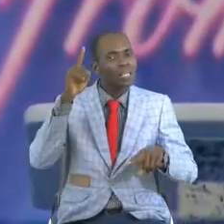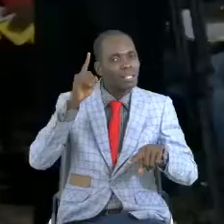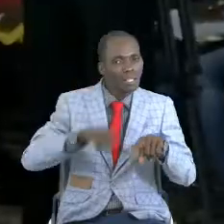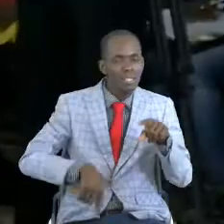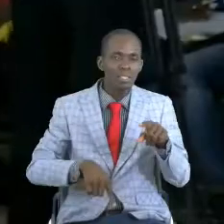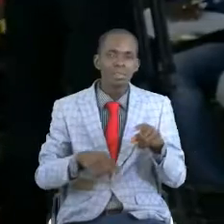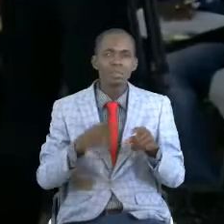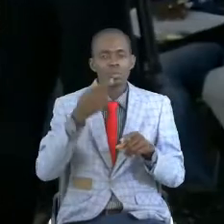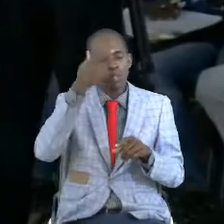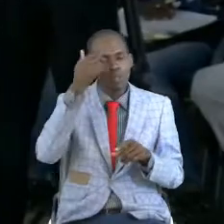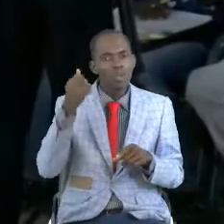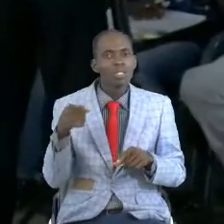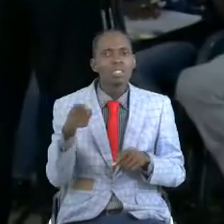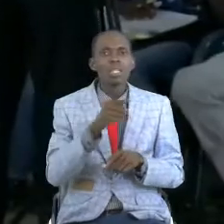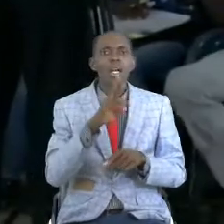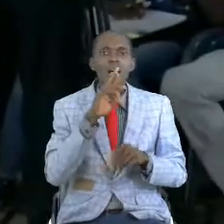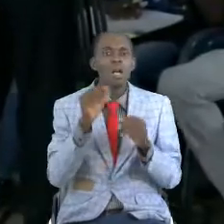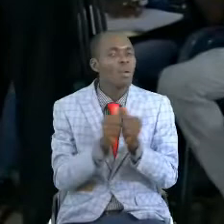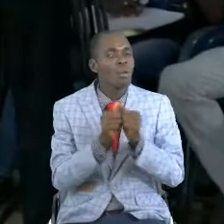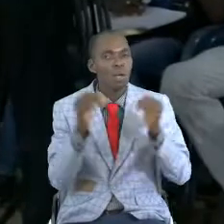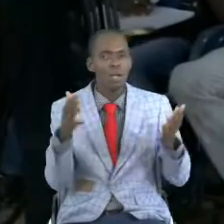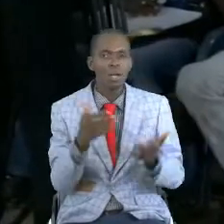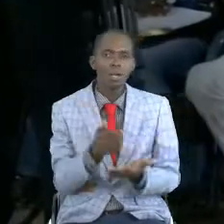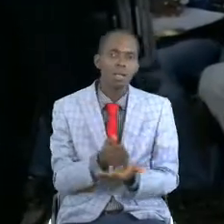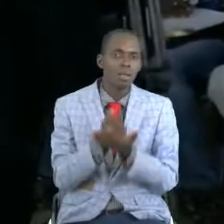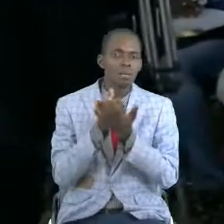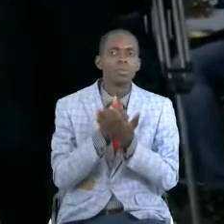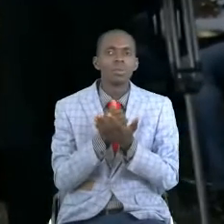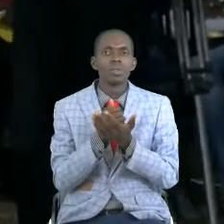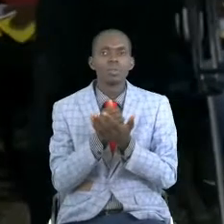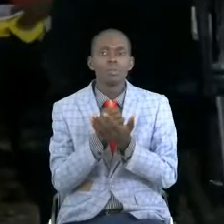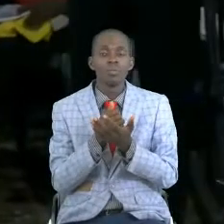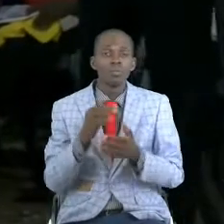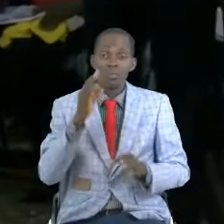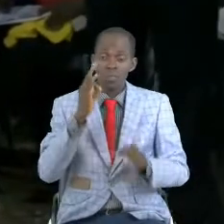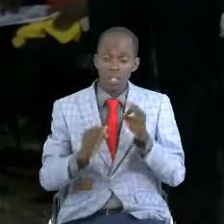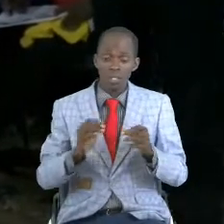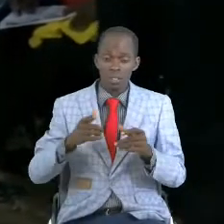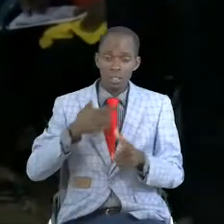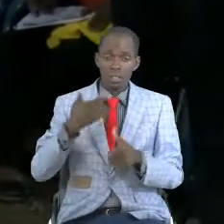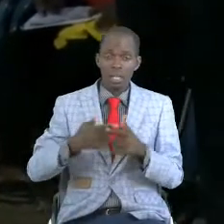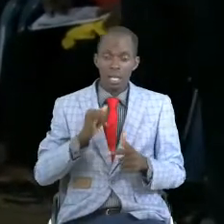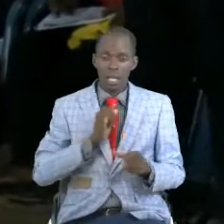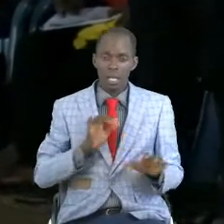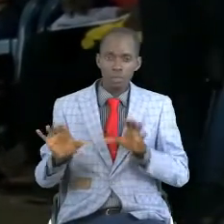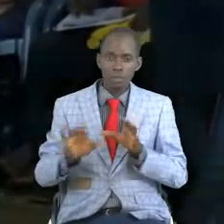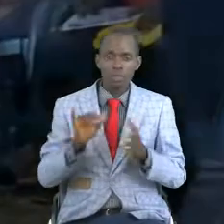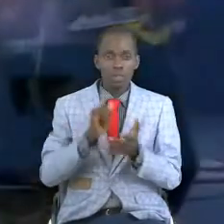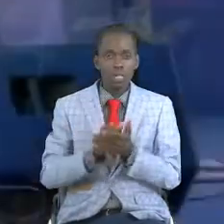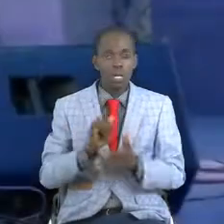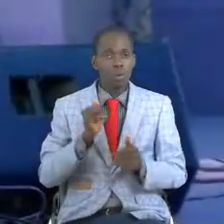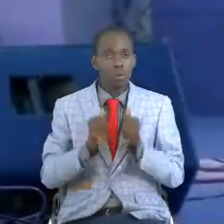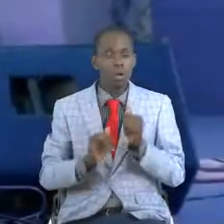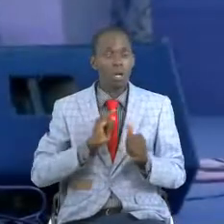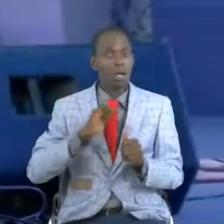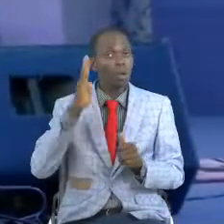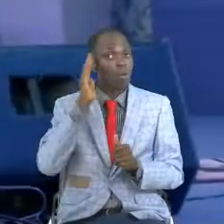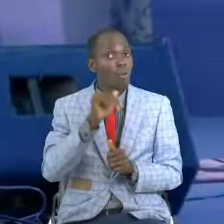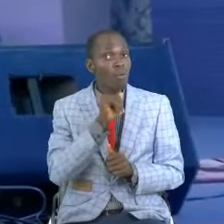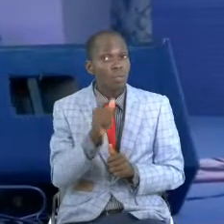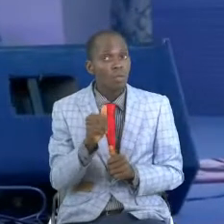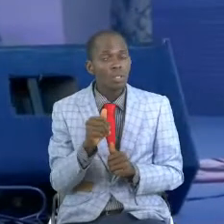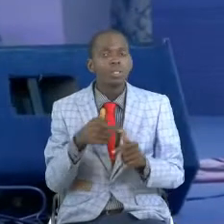they are helpless. If then I do that which I would not, I